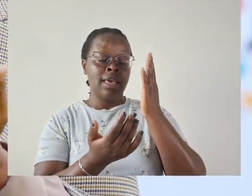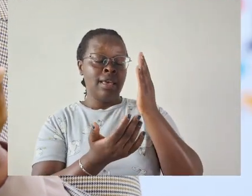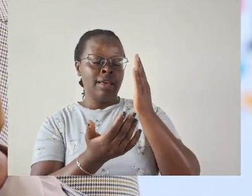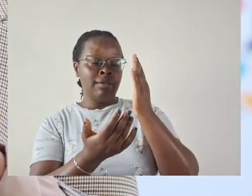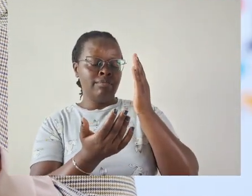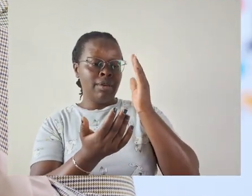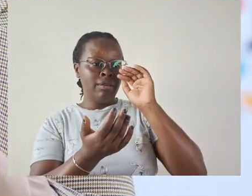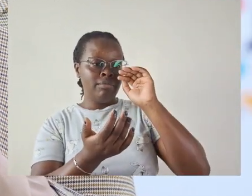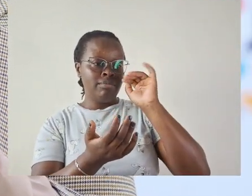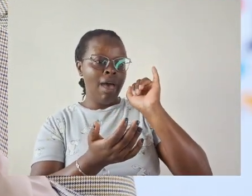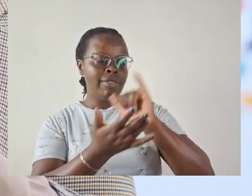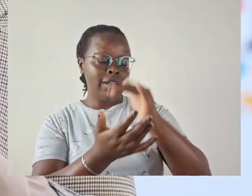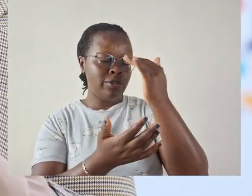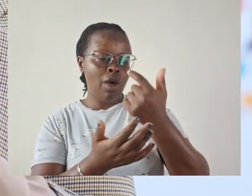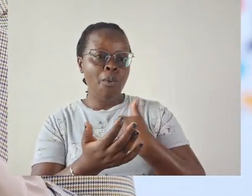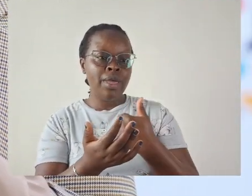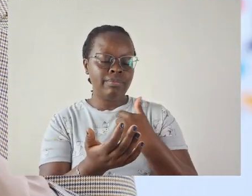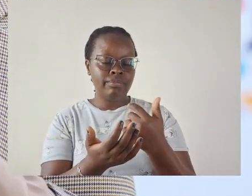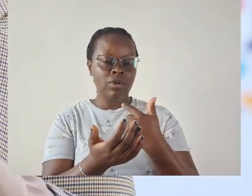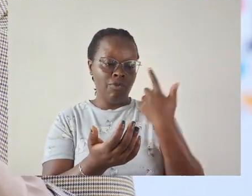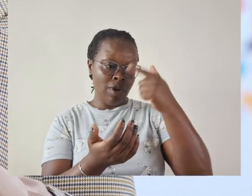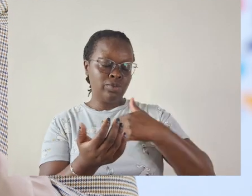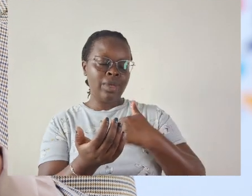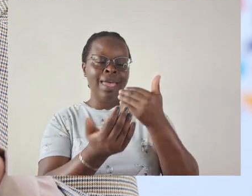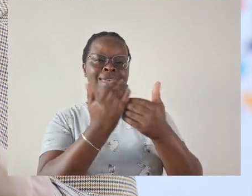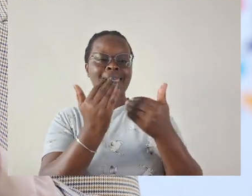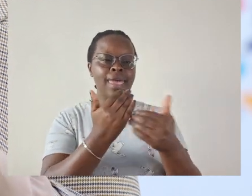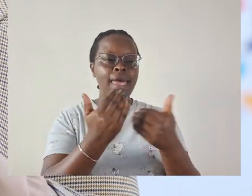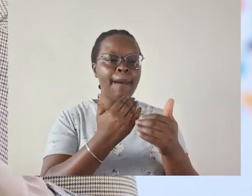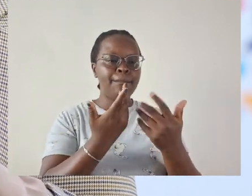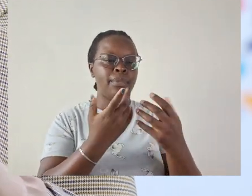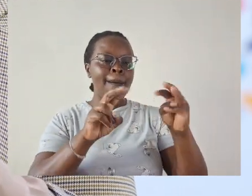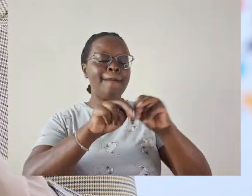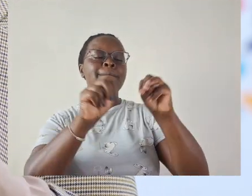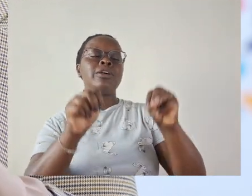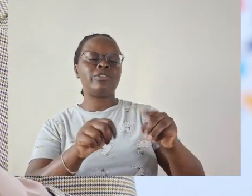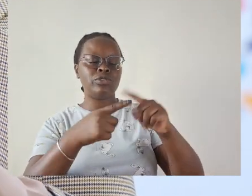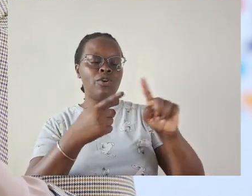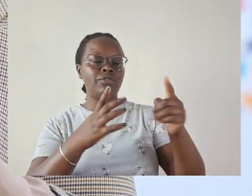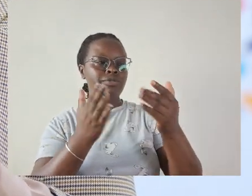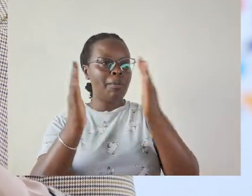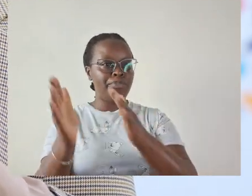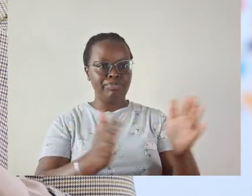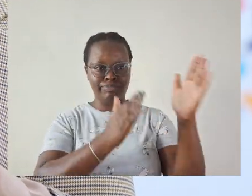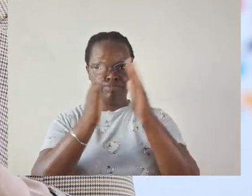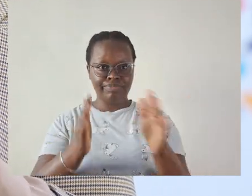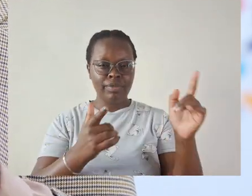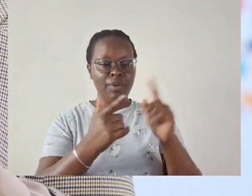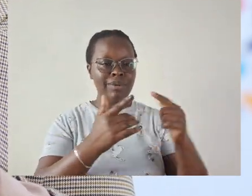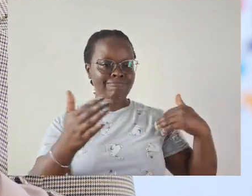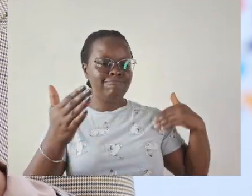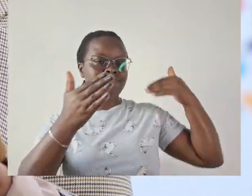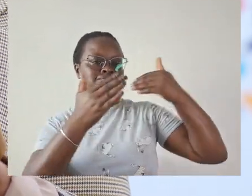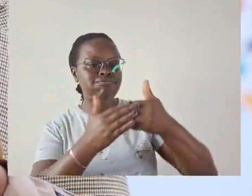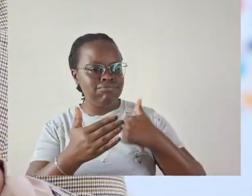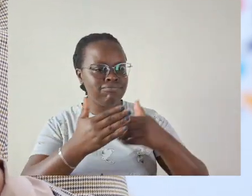us, we have something we call the GEAR model of participation. So we do preparation. So we prepare the children and we ensure that they understand the